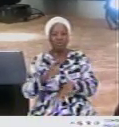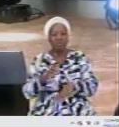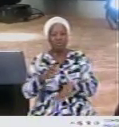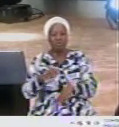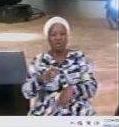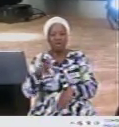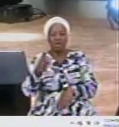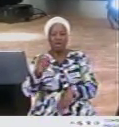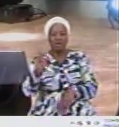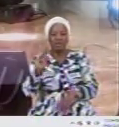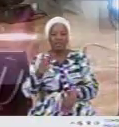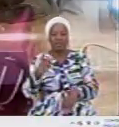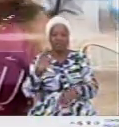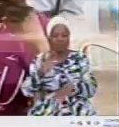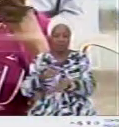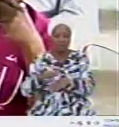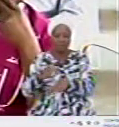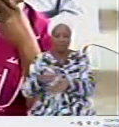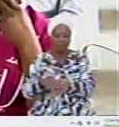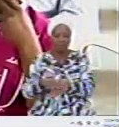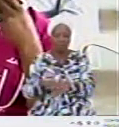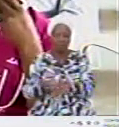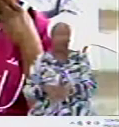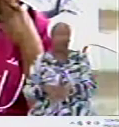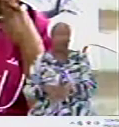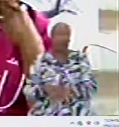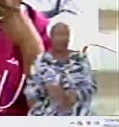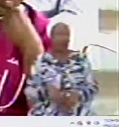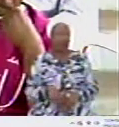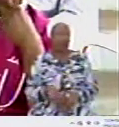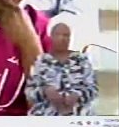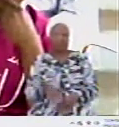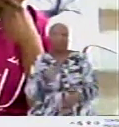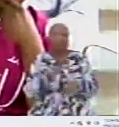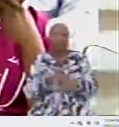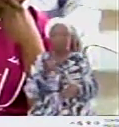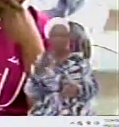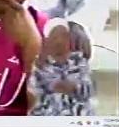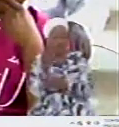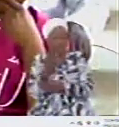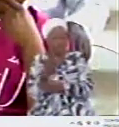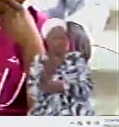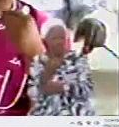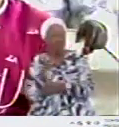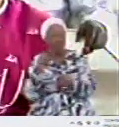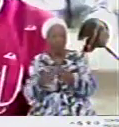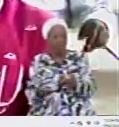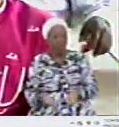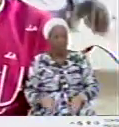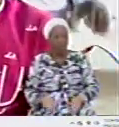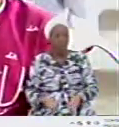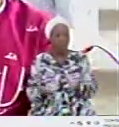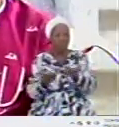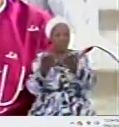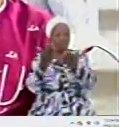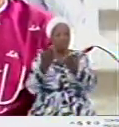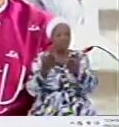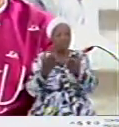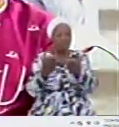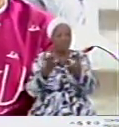to wake him up, not to kill him, smote Peter on the side, and raised him